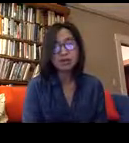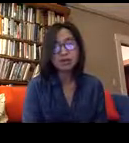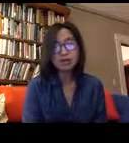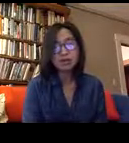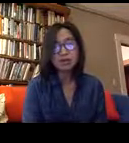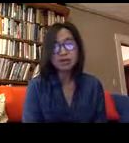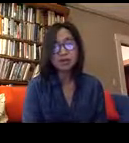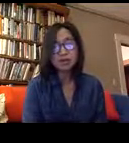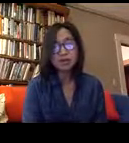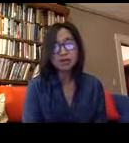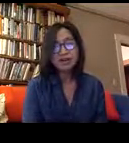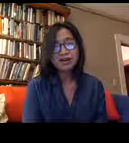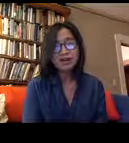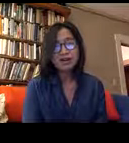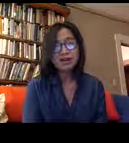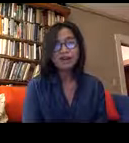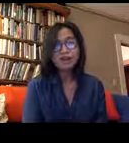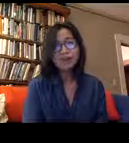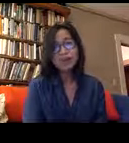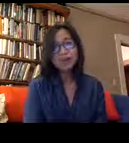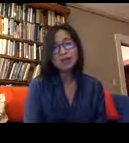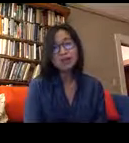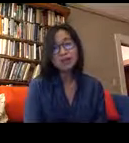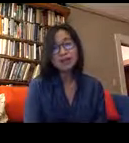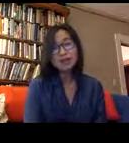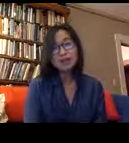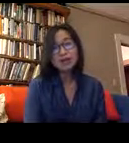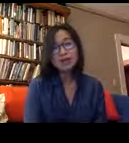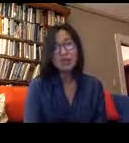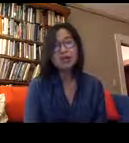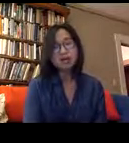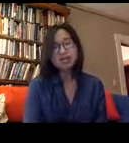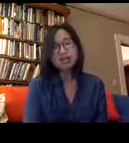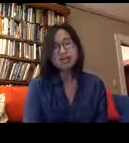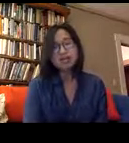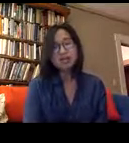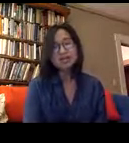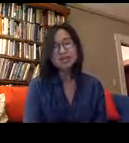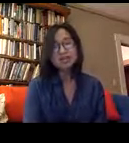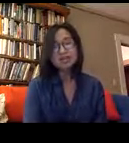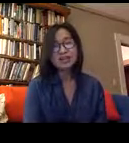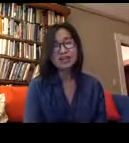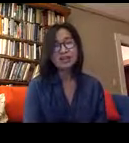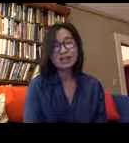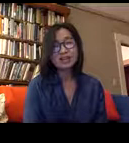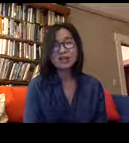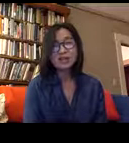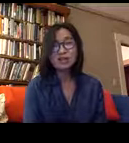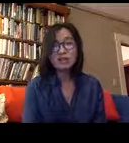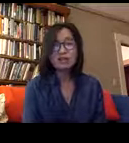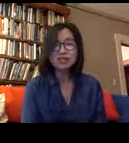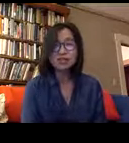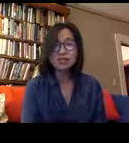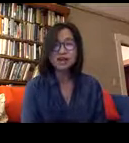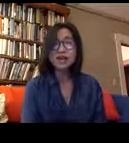aspects of life. And I'm very proud that I'm an artist. And because of